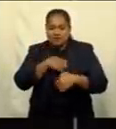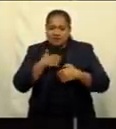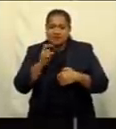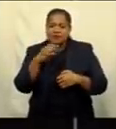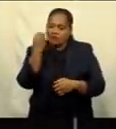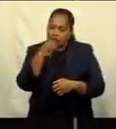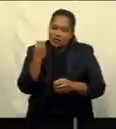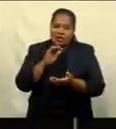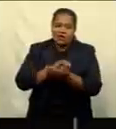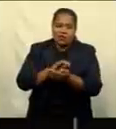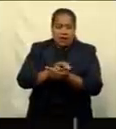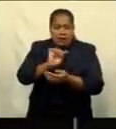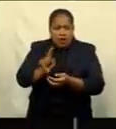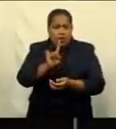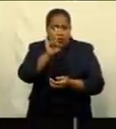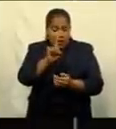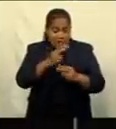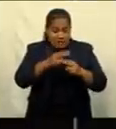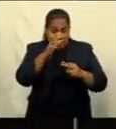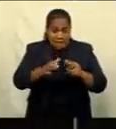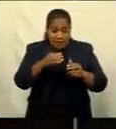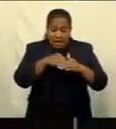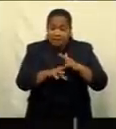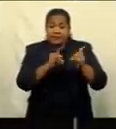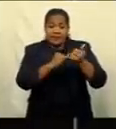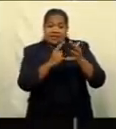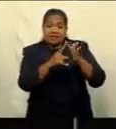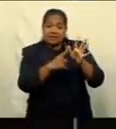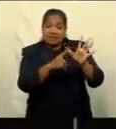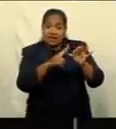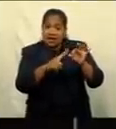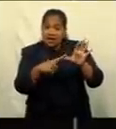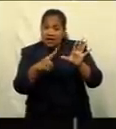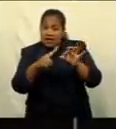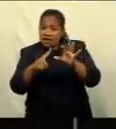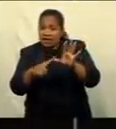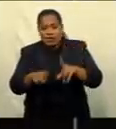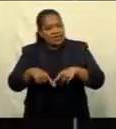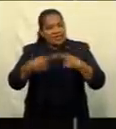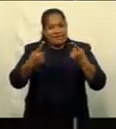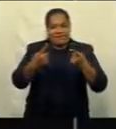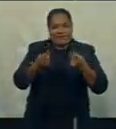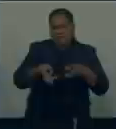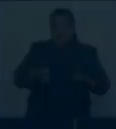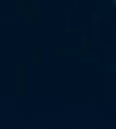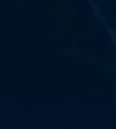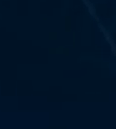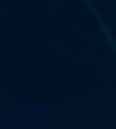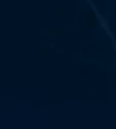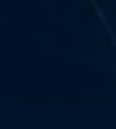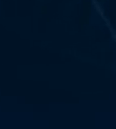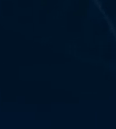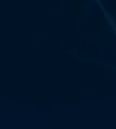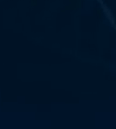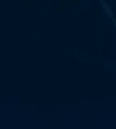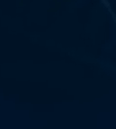farmer in Seanganga, it was a different kind of celebration. Eleanor Turangaivu reports.